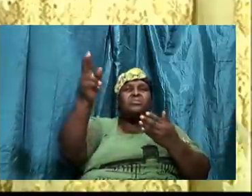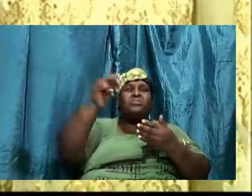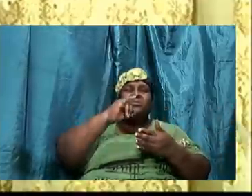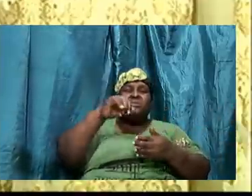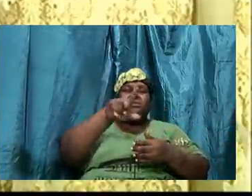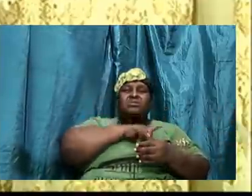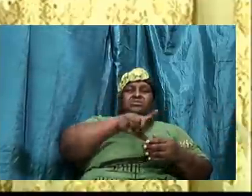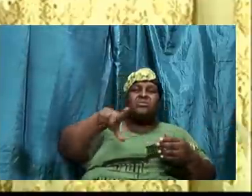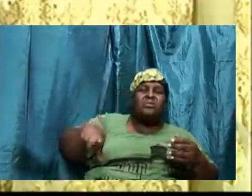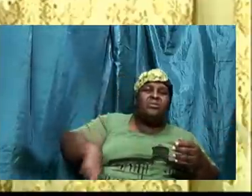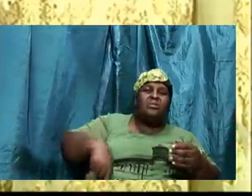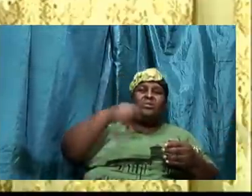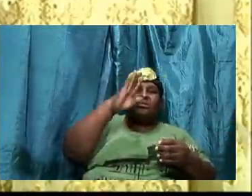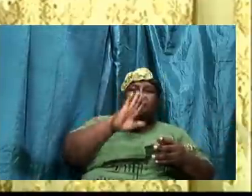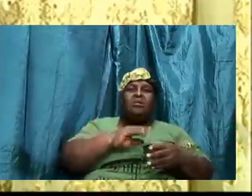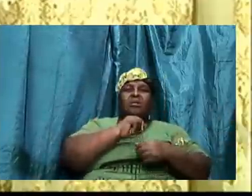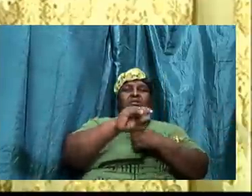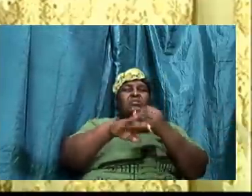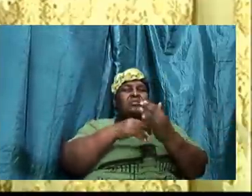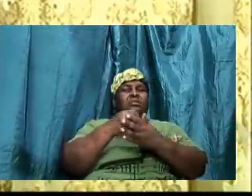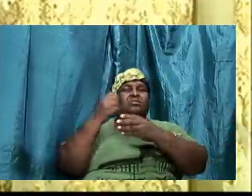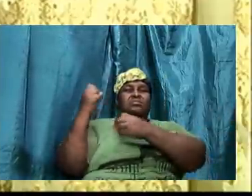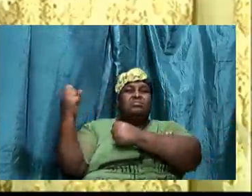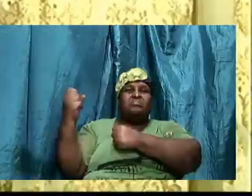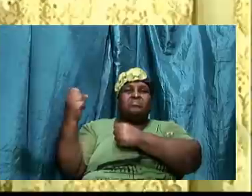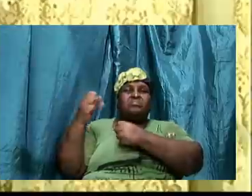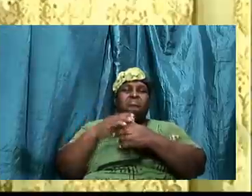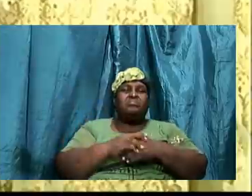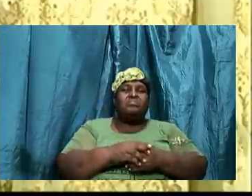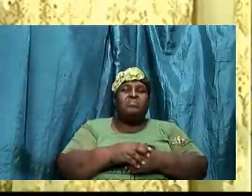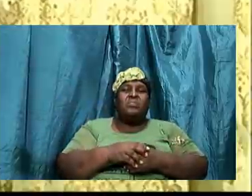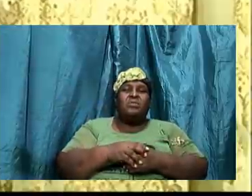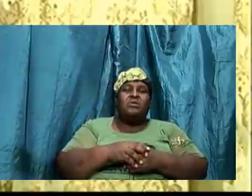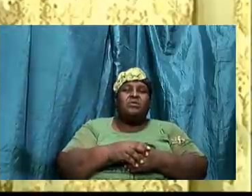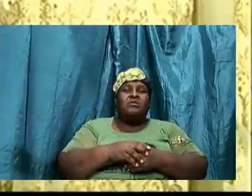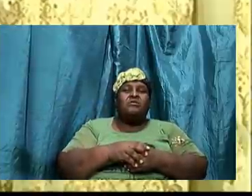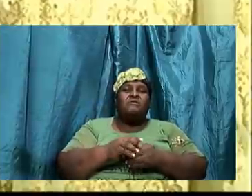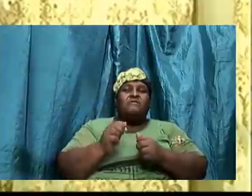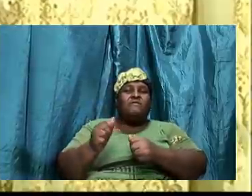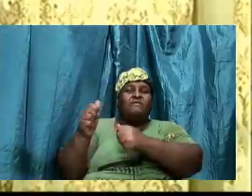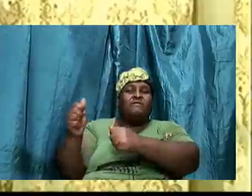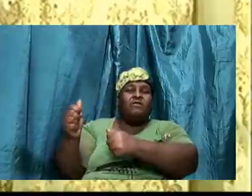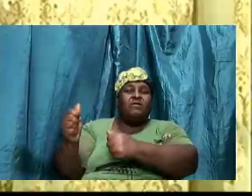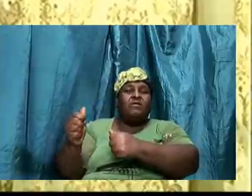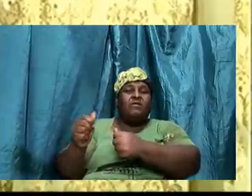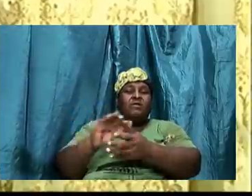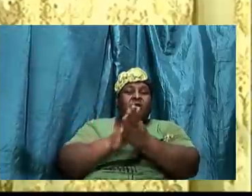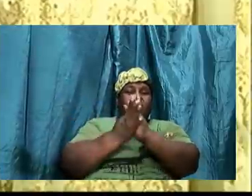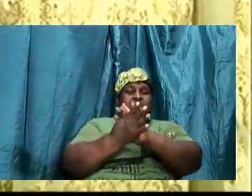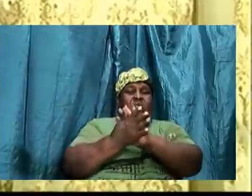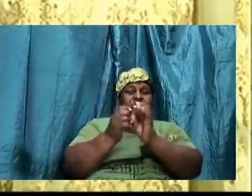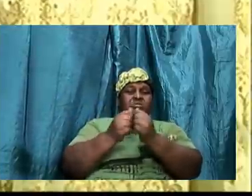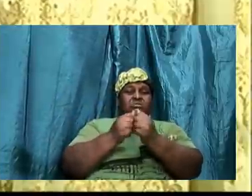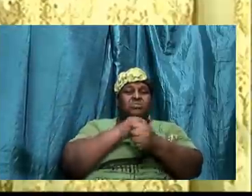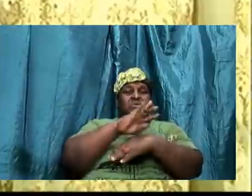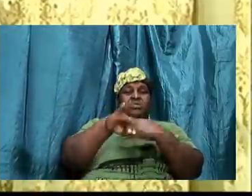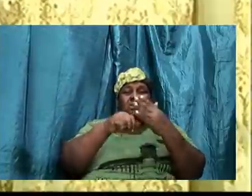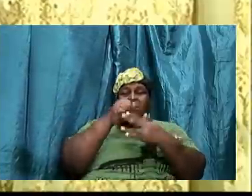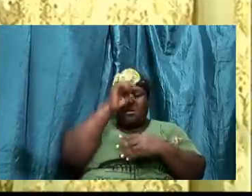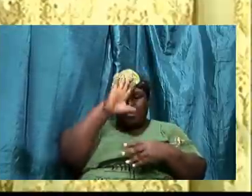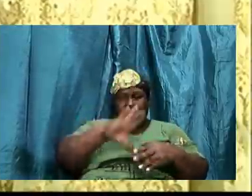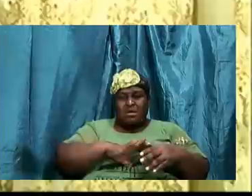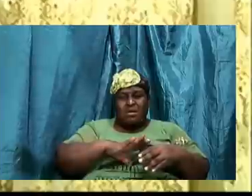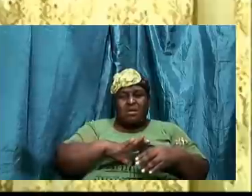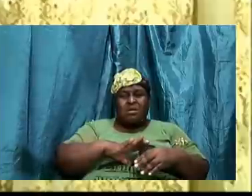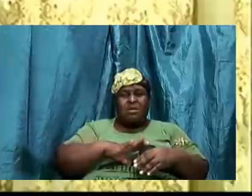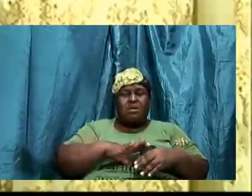Lord God Almighty." We also quote the scripture, "Follow peace with all men and holiness, without which no